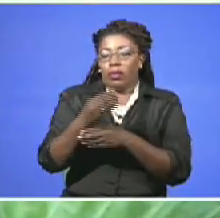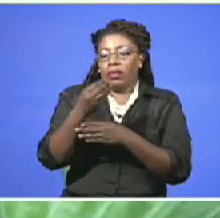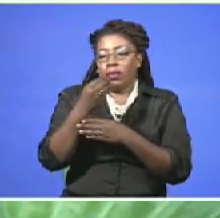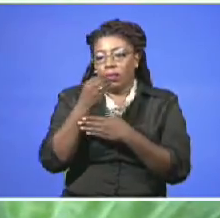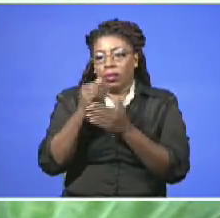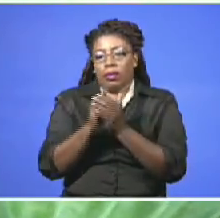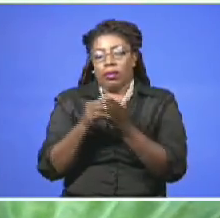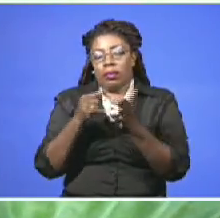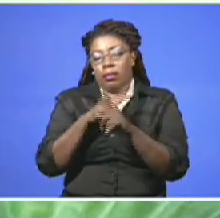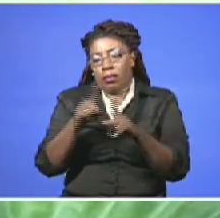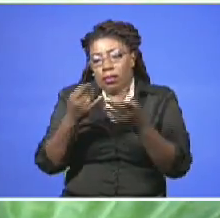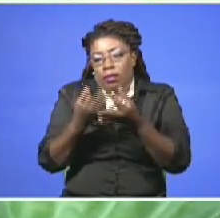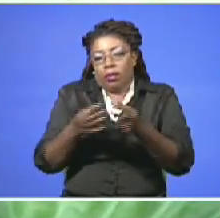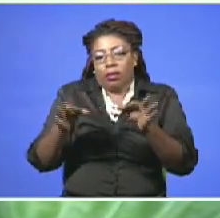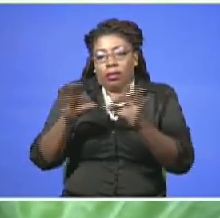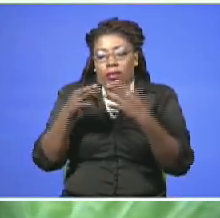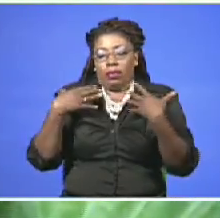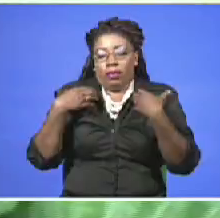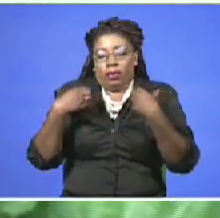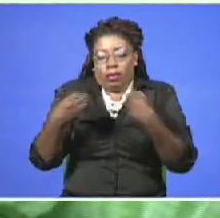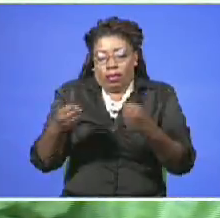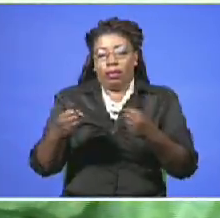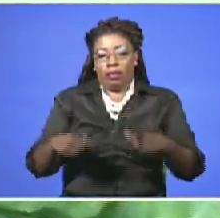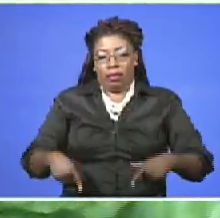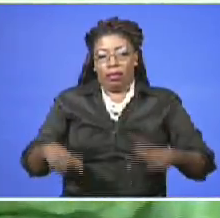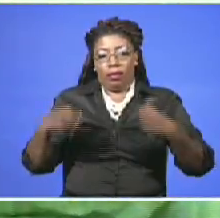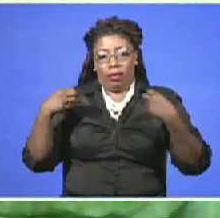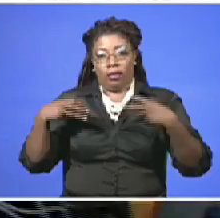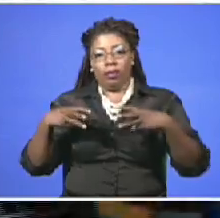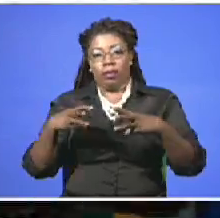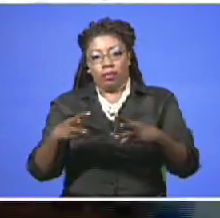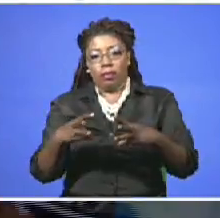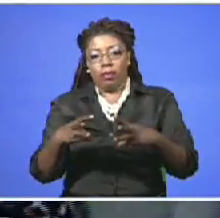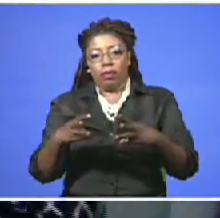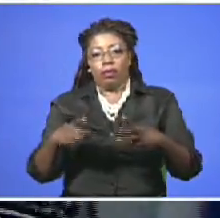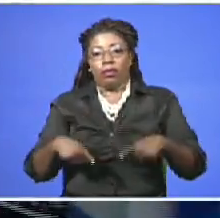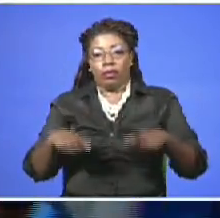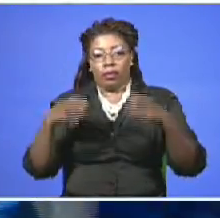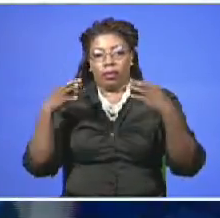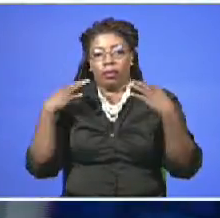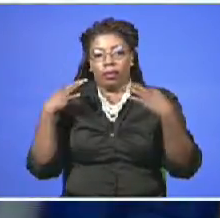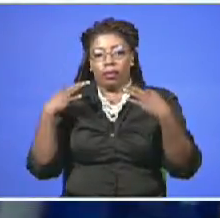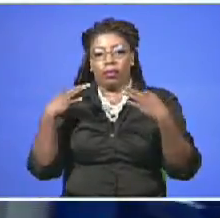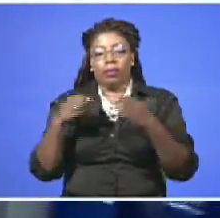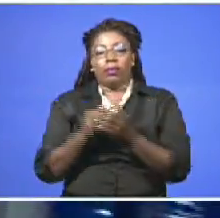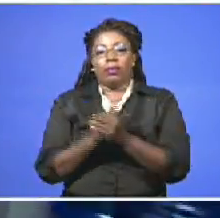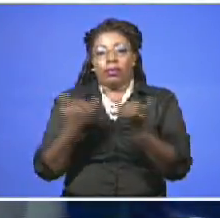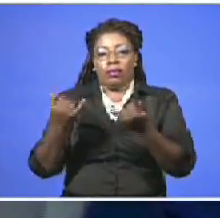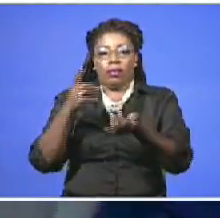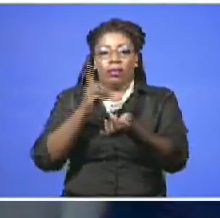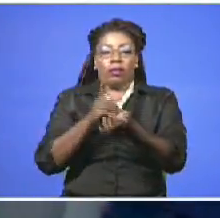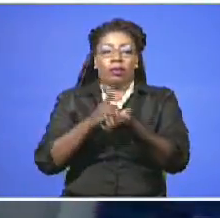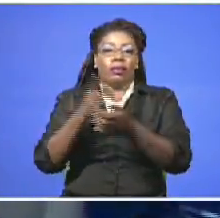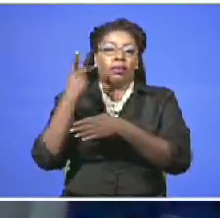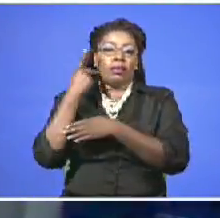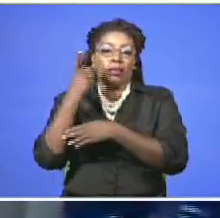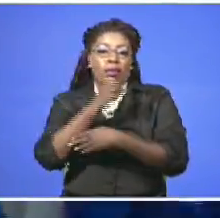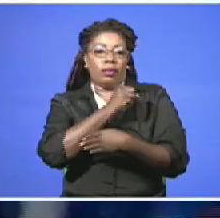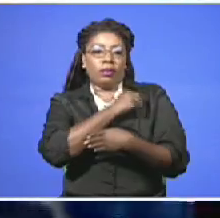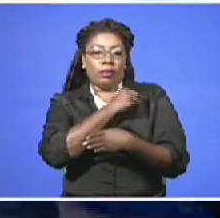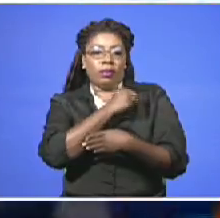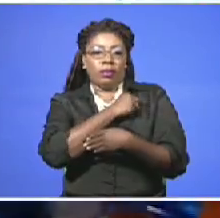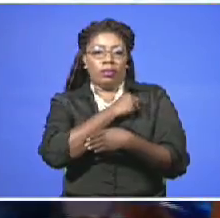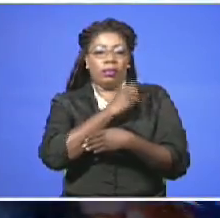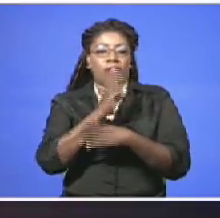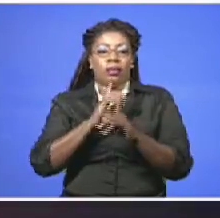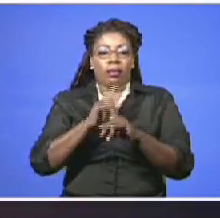is critical to a healthier lifestyle and long life. Owner of the Wellness Center and nutritionist Dr. Patty Simonet gave a breakdown of